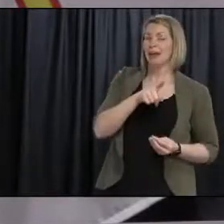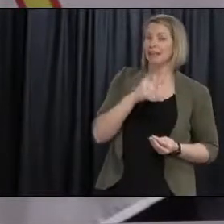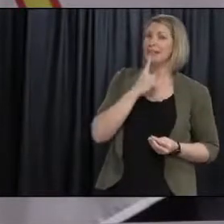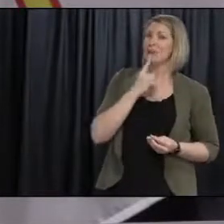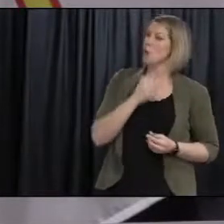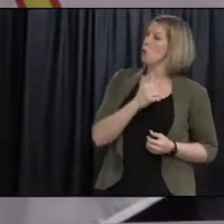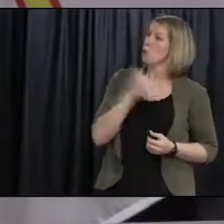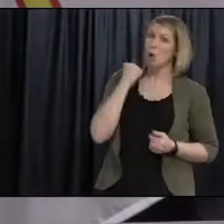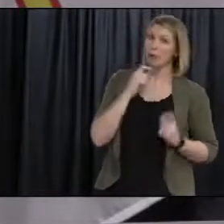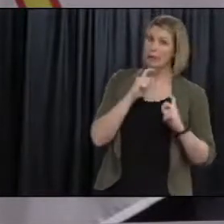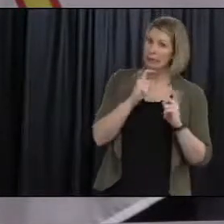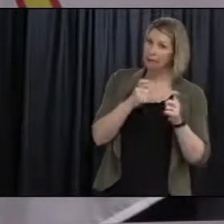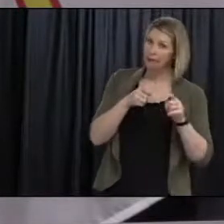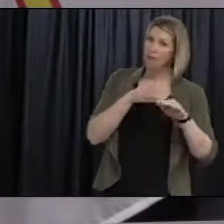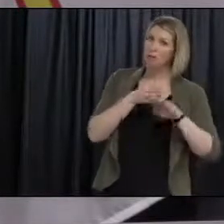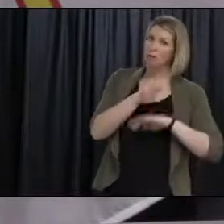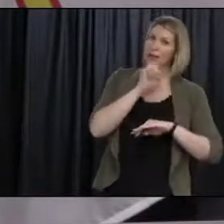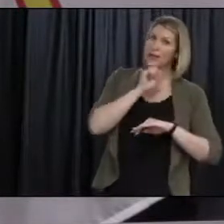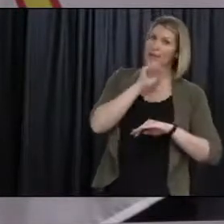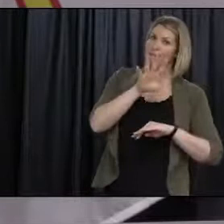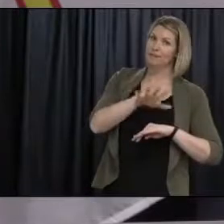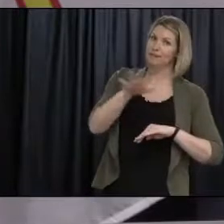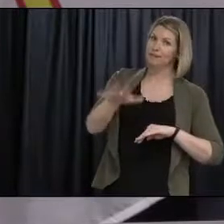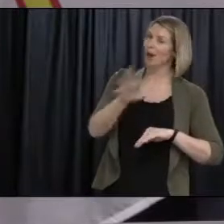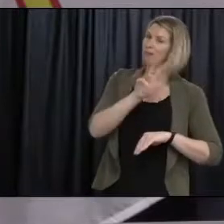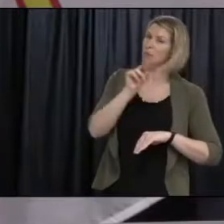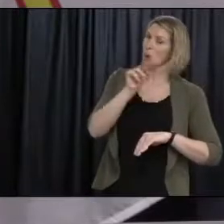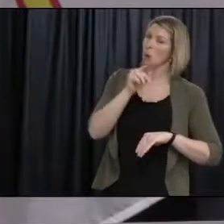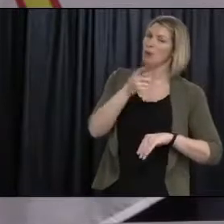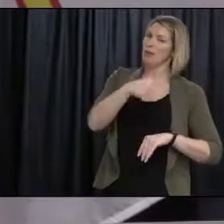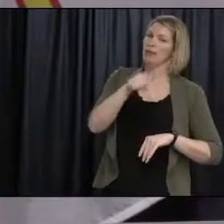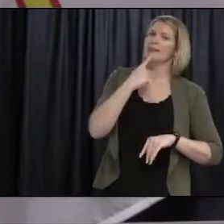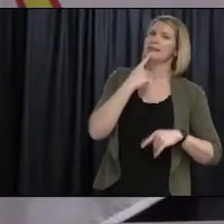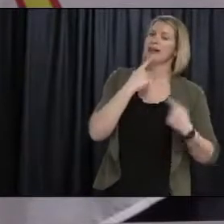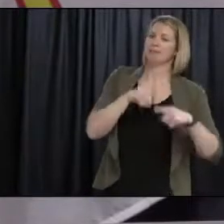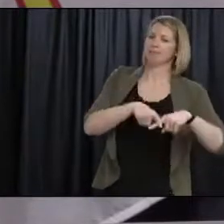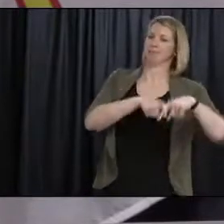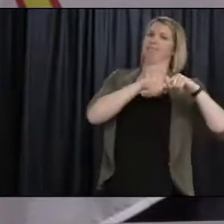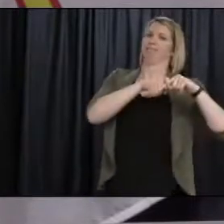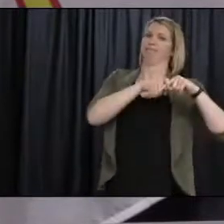over 55. They just said that they would be pausing right now until they got more information.